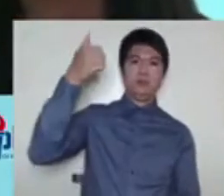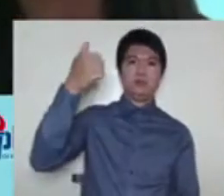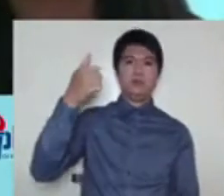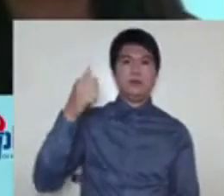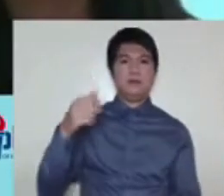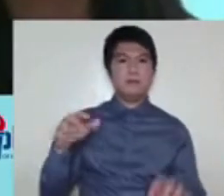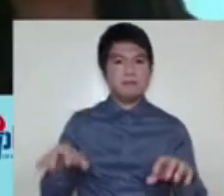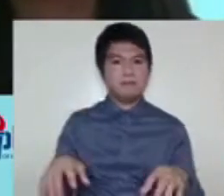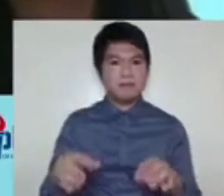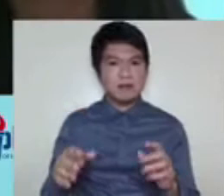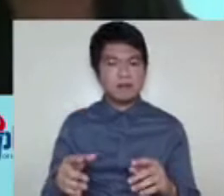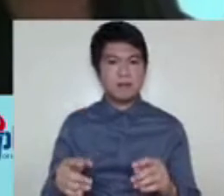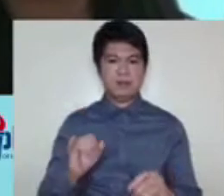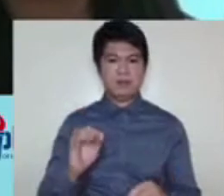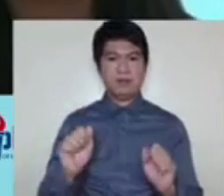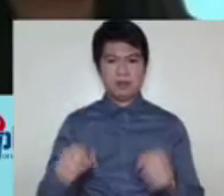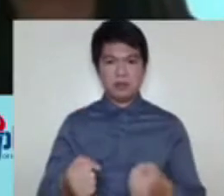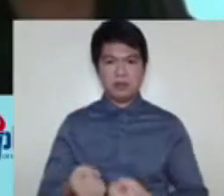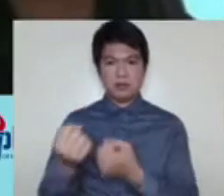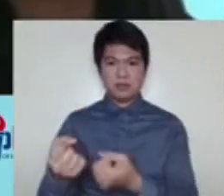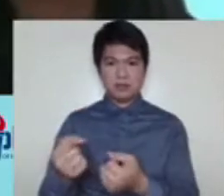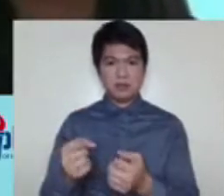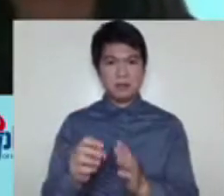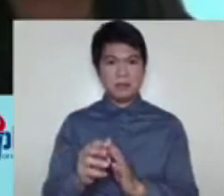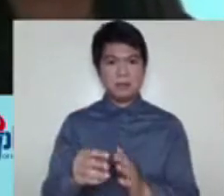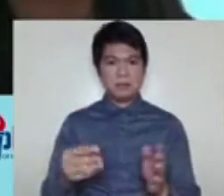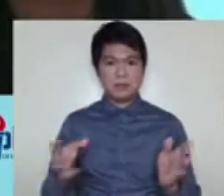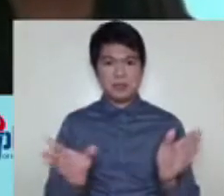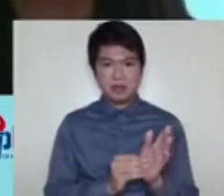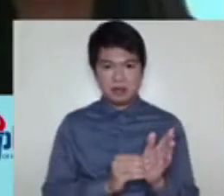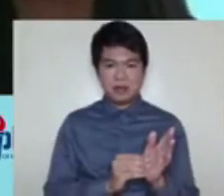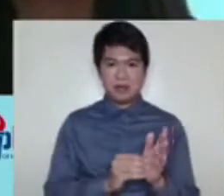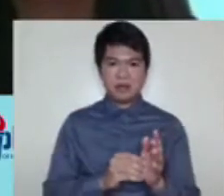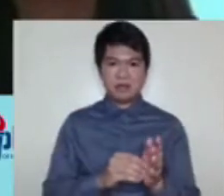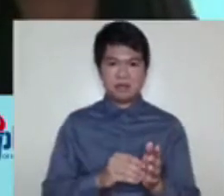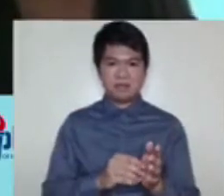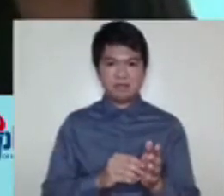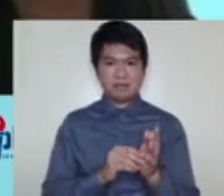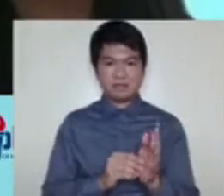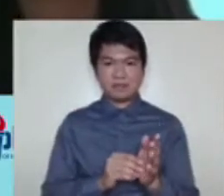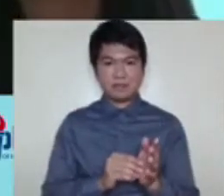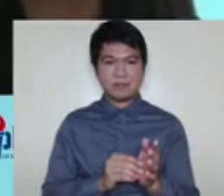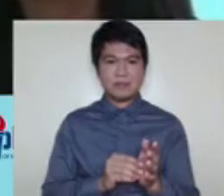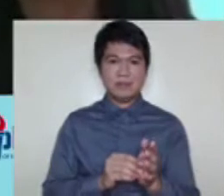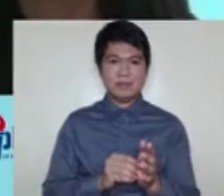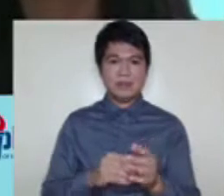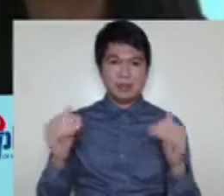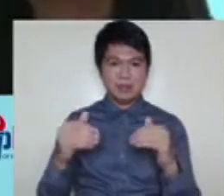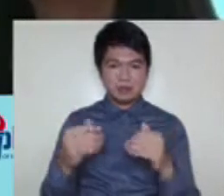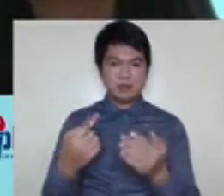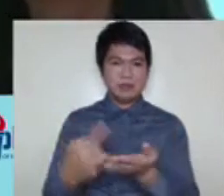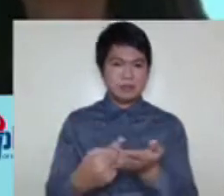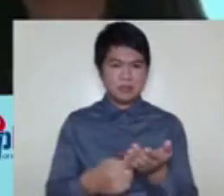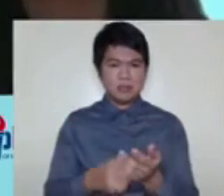submit minutes of black session or professional meetings to discuss the code of ethics with the reviewed personal